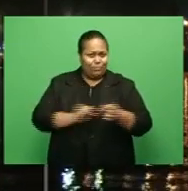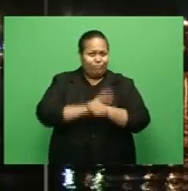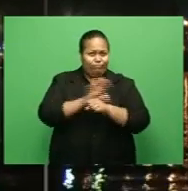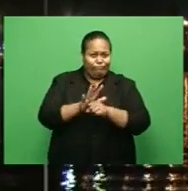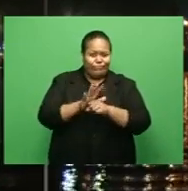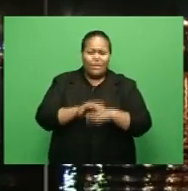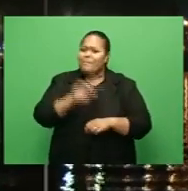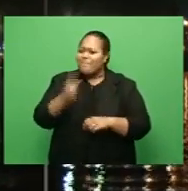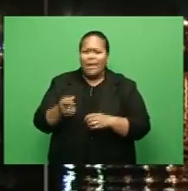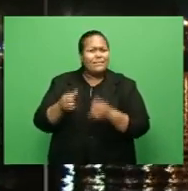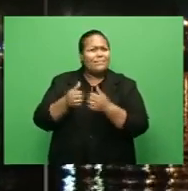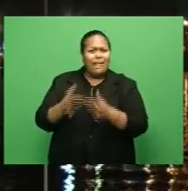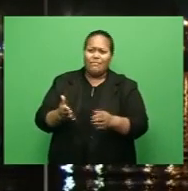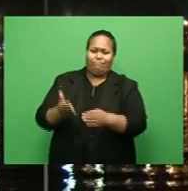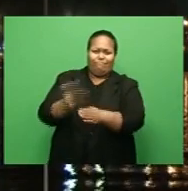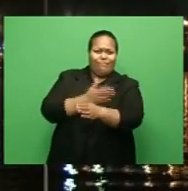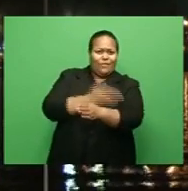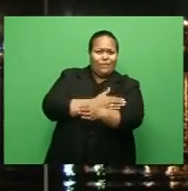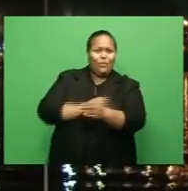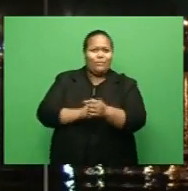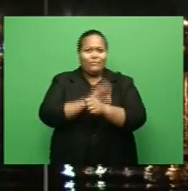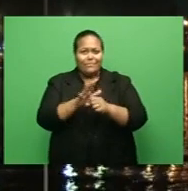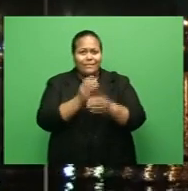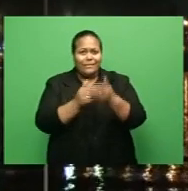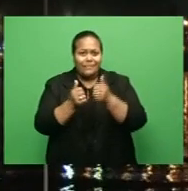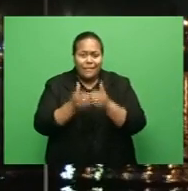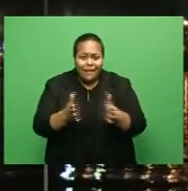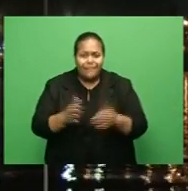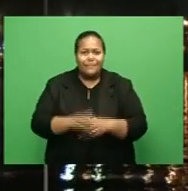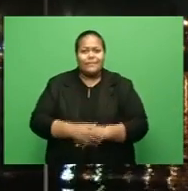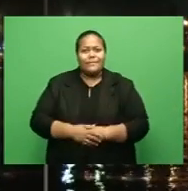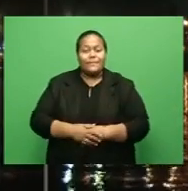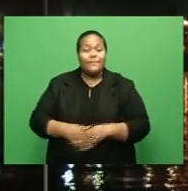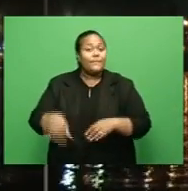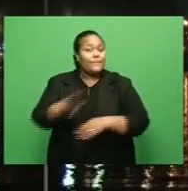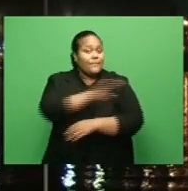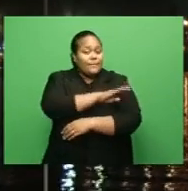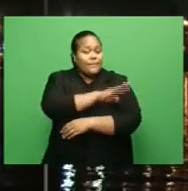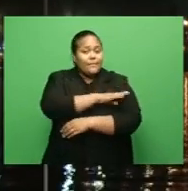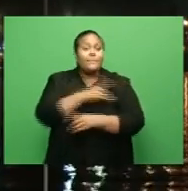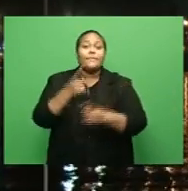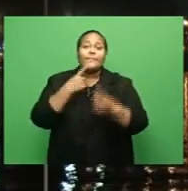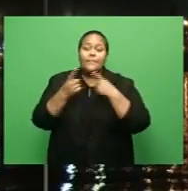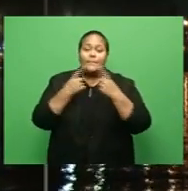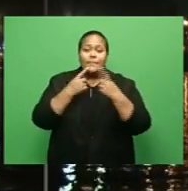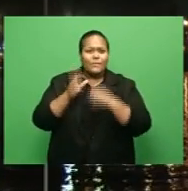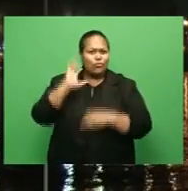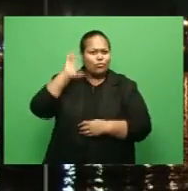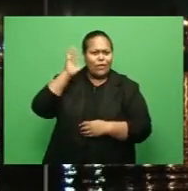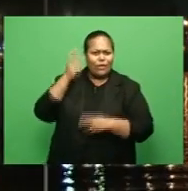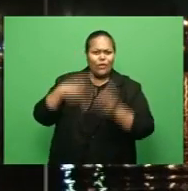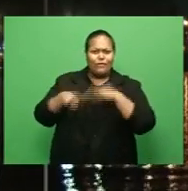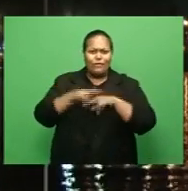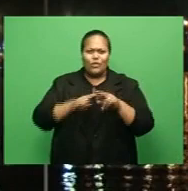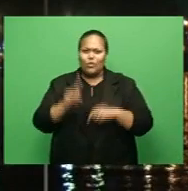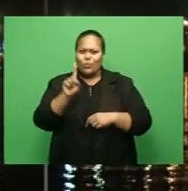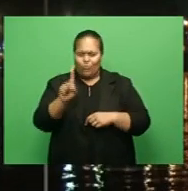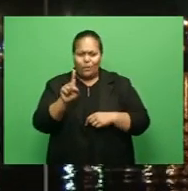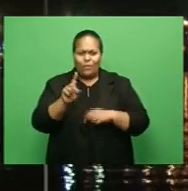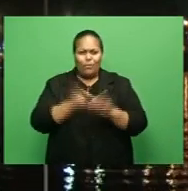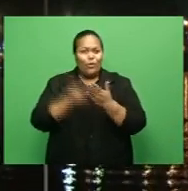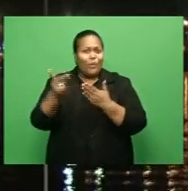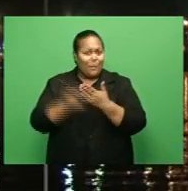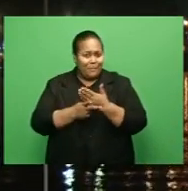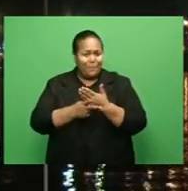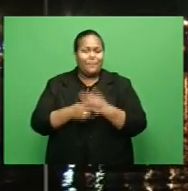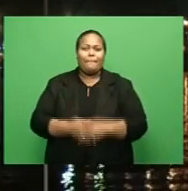the impacts of COVID-19 gripped our economy. Bainimarama made these comments on Radio Fiji 1 program Non the Prime Minister, where